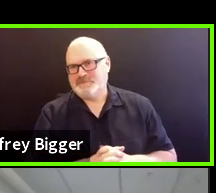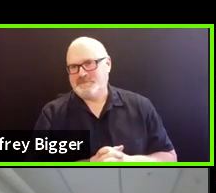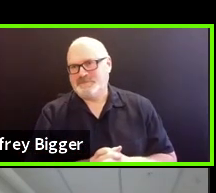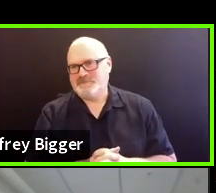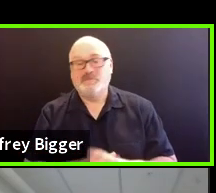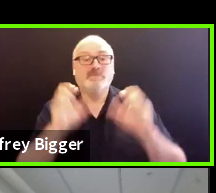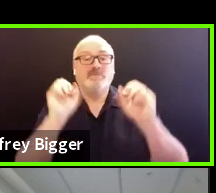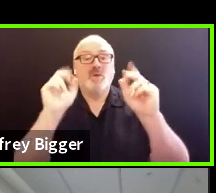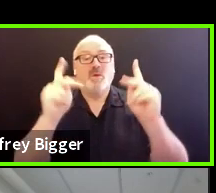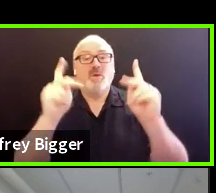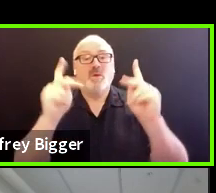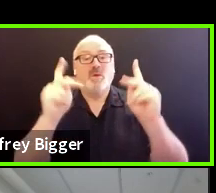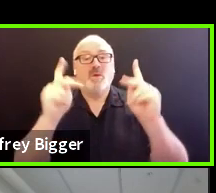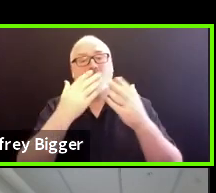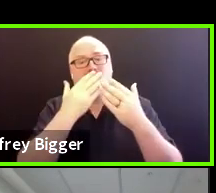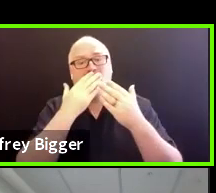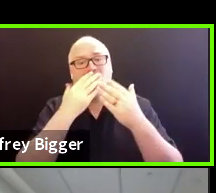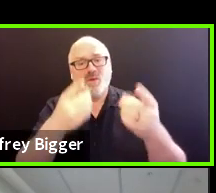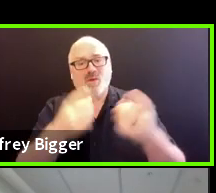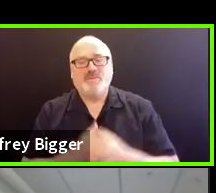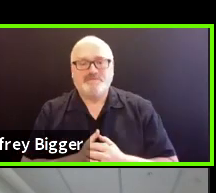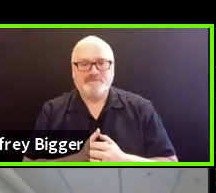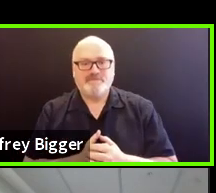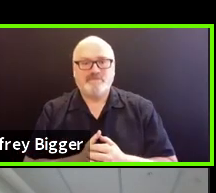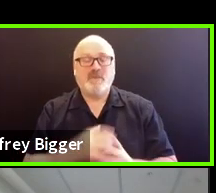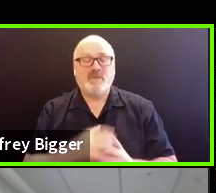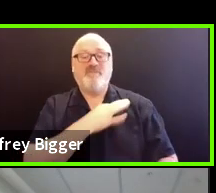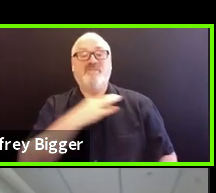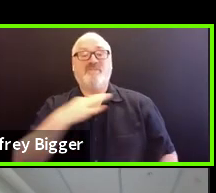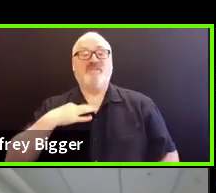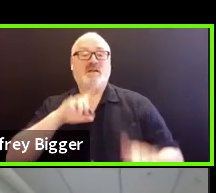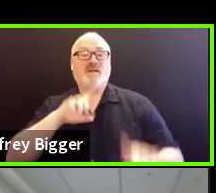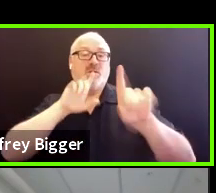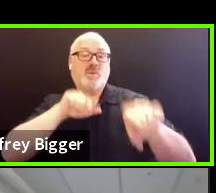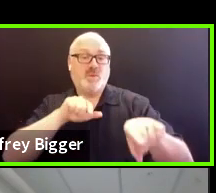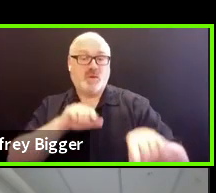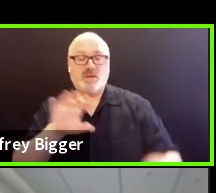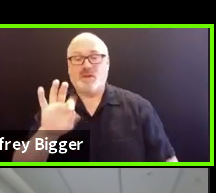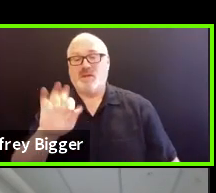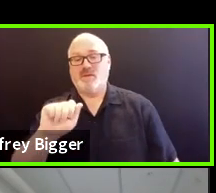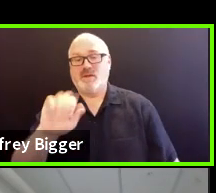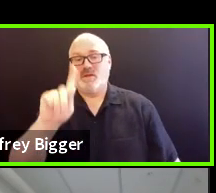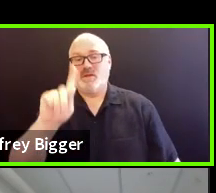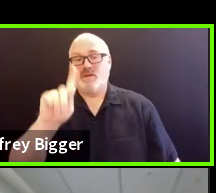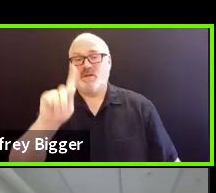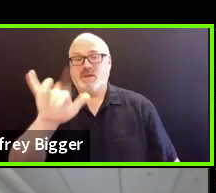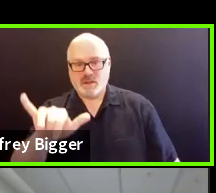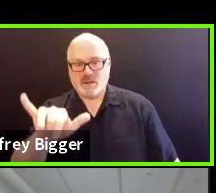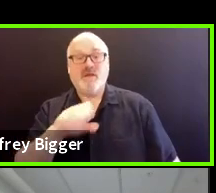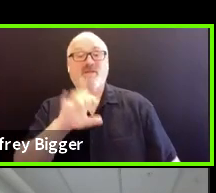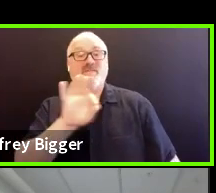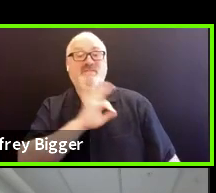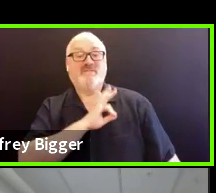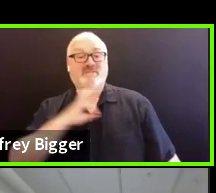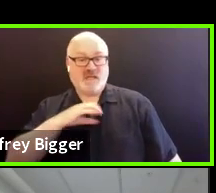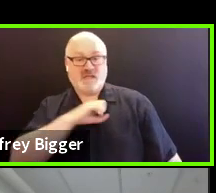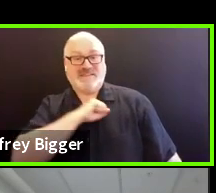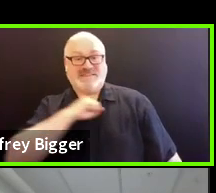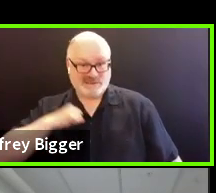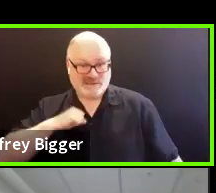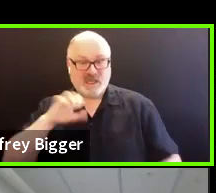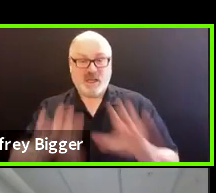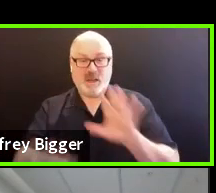Okay, well, thank you. Faculty report. The Faculty Senate also elected